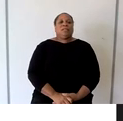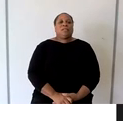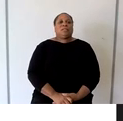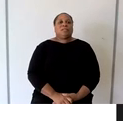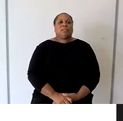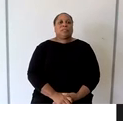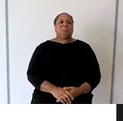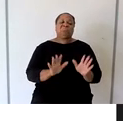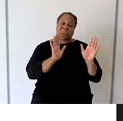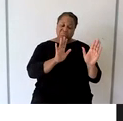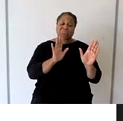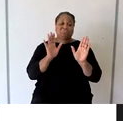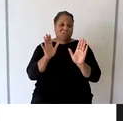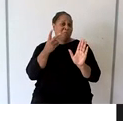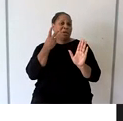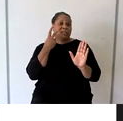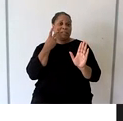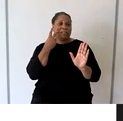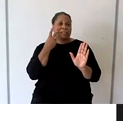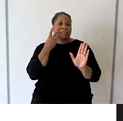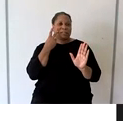It's great to see that